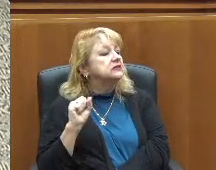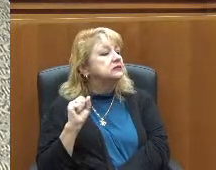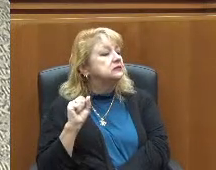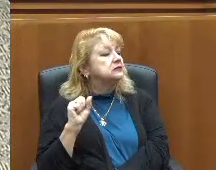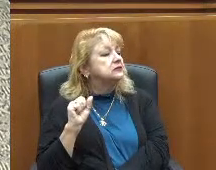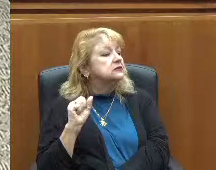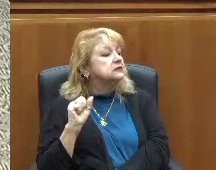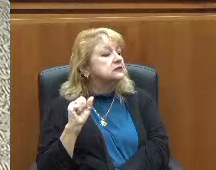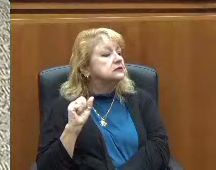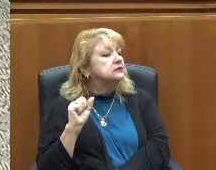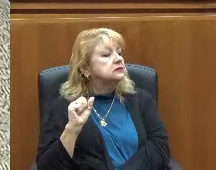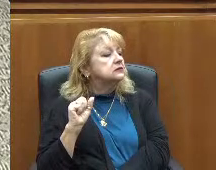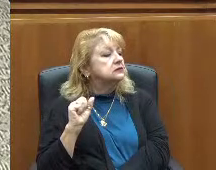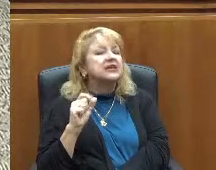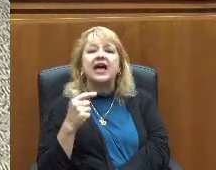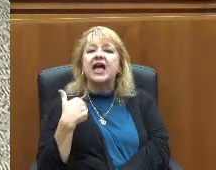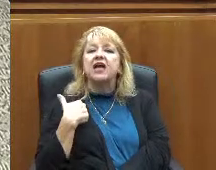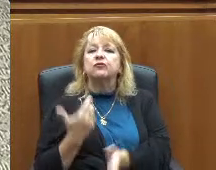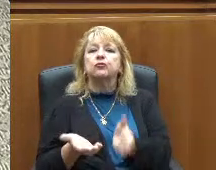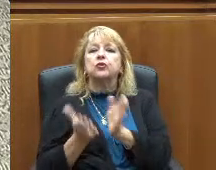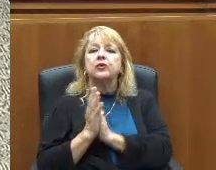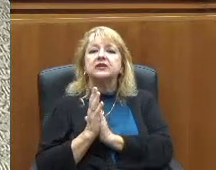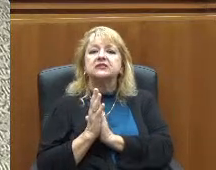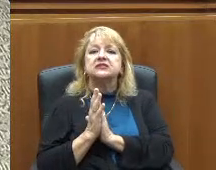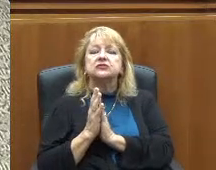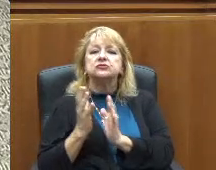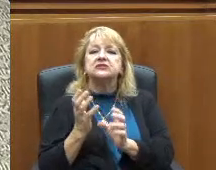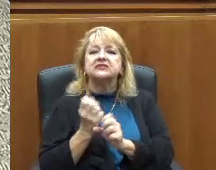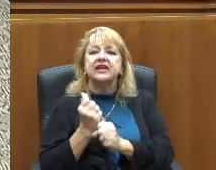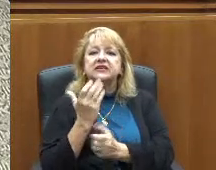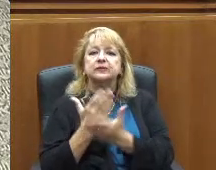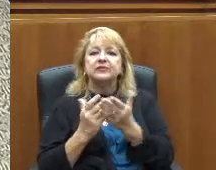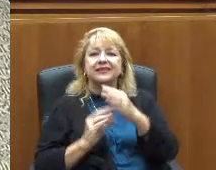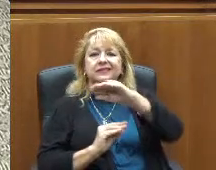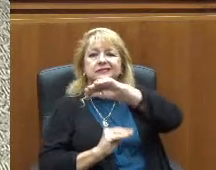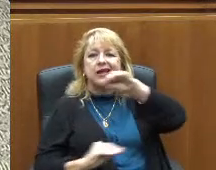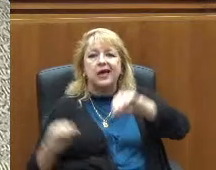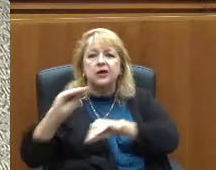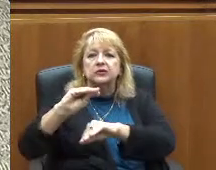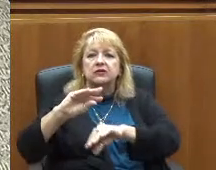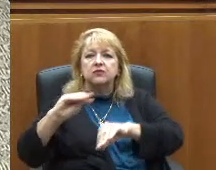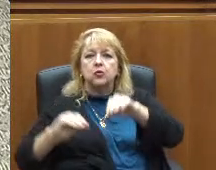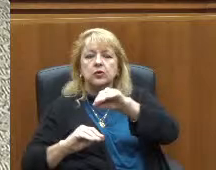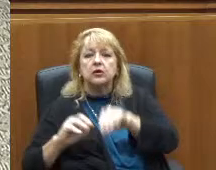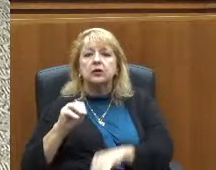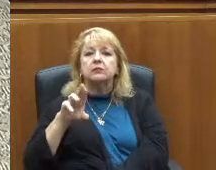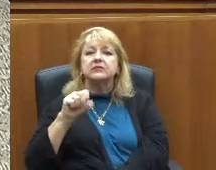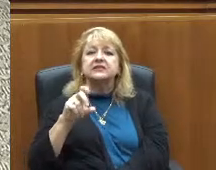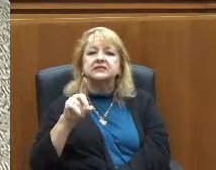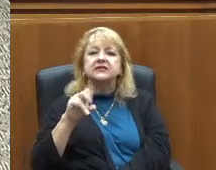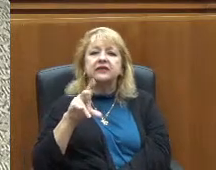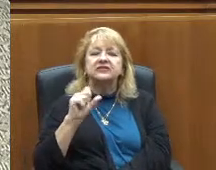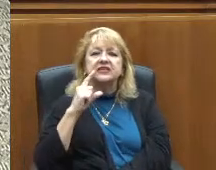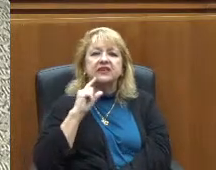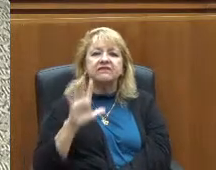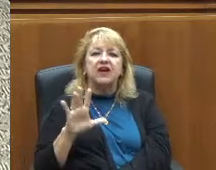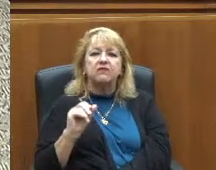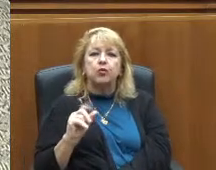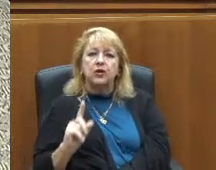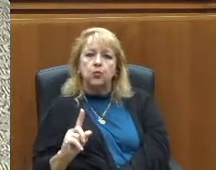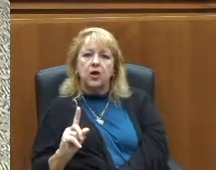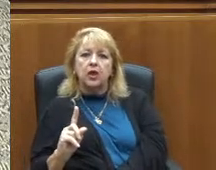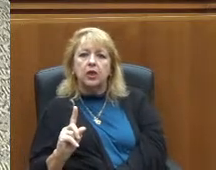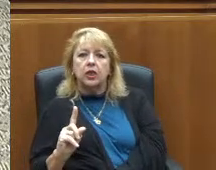Yes. there was a request to take some things out of order. Ms. Davis, I think it was